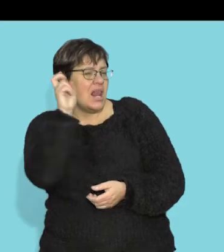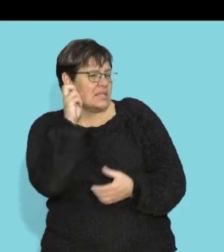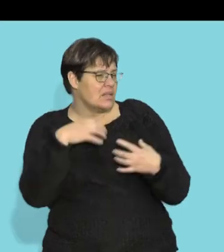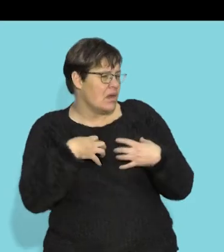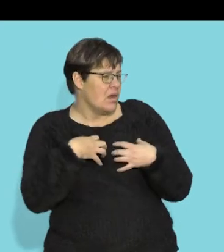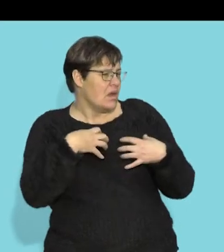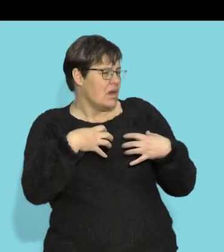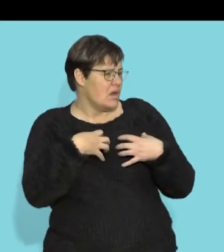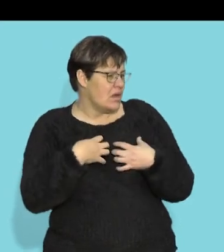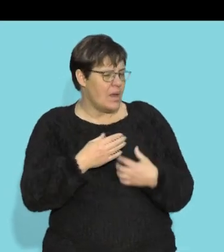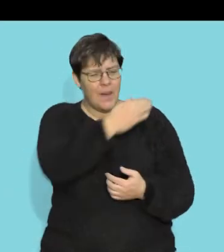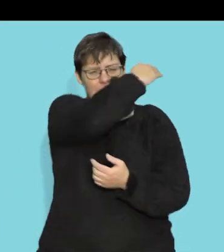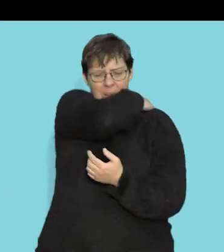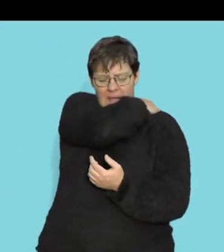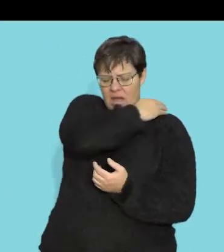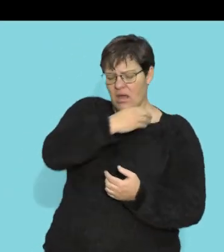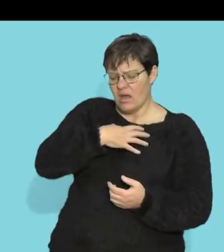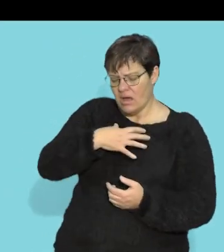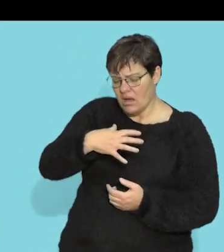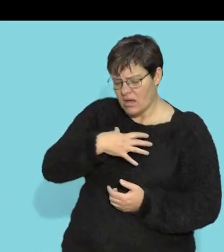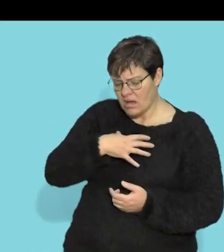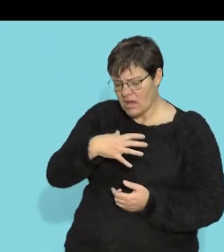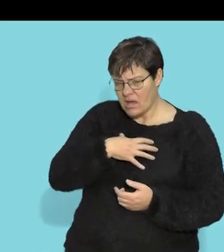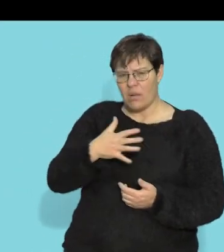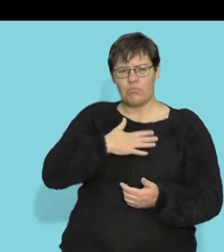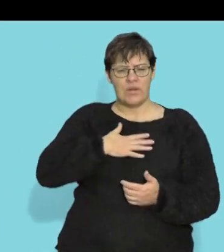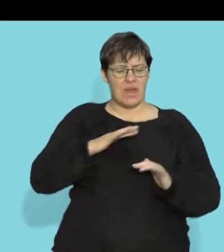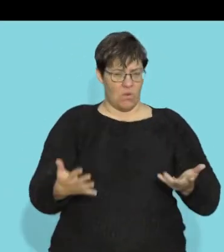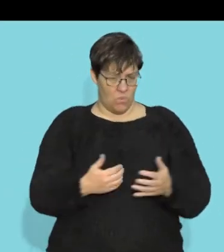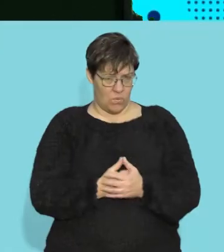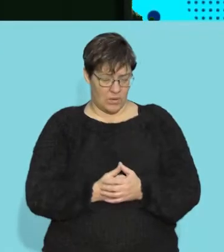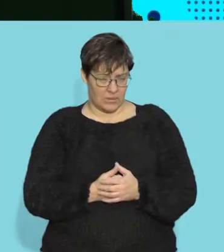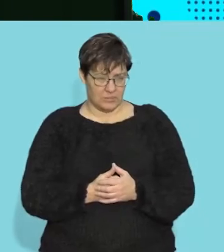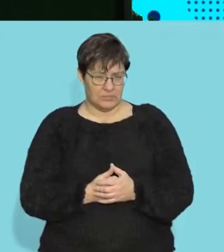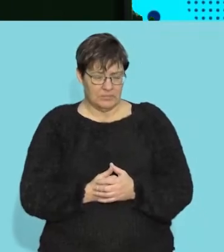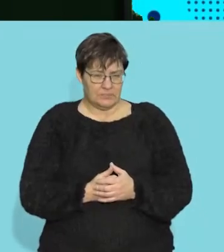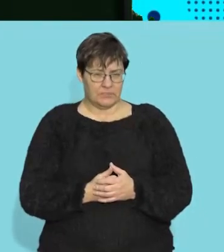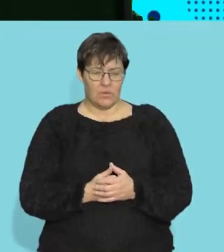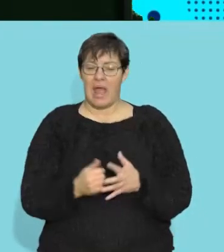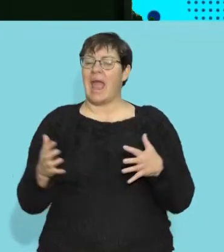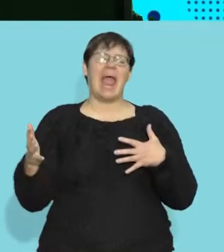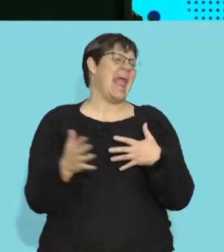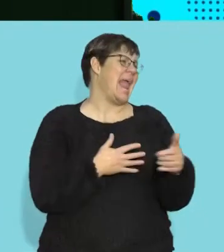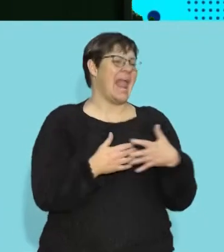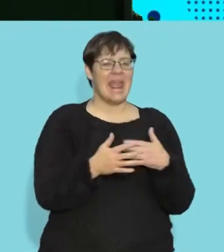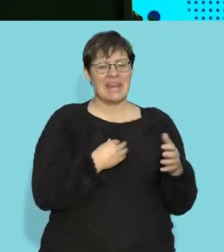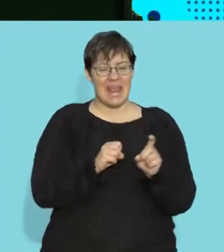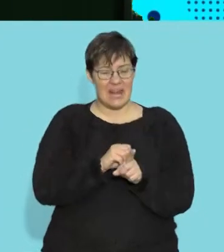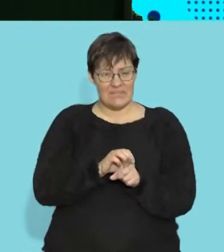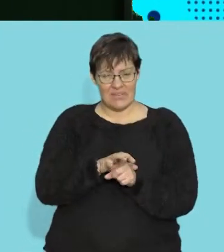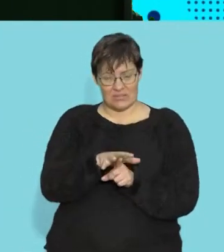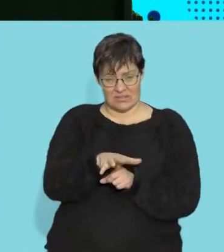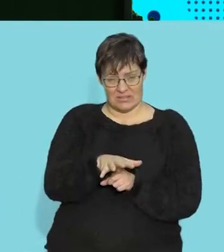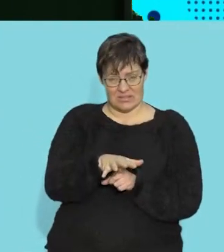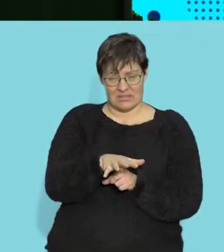back or to see how your lungs are breathing, because very often any kind of infection, so you've